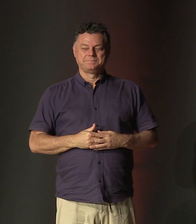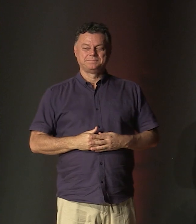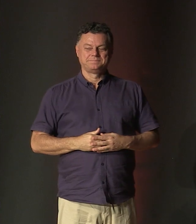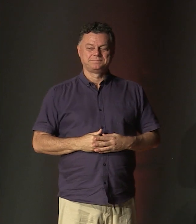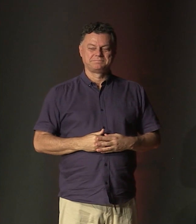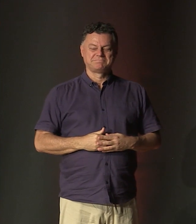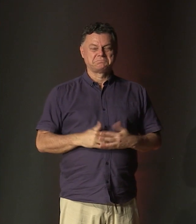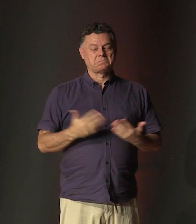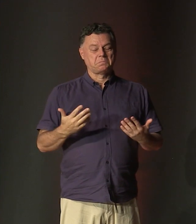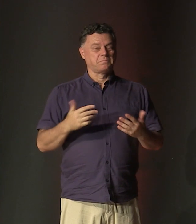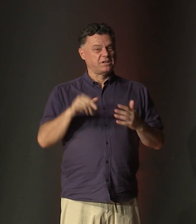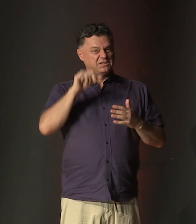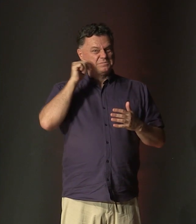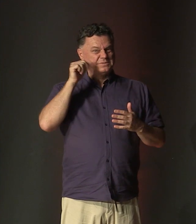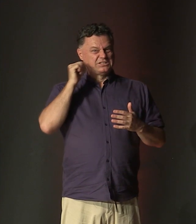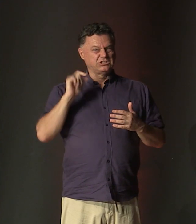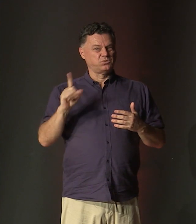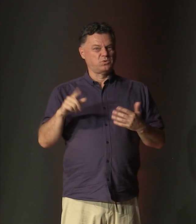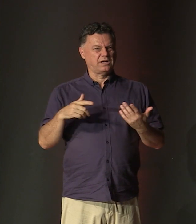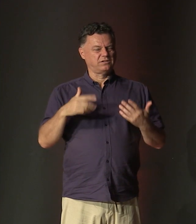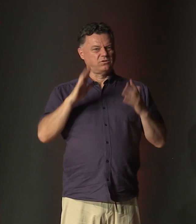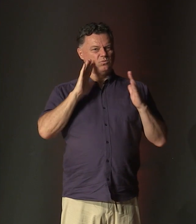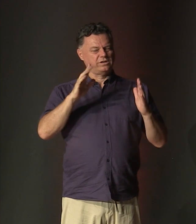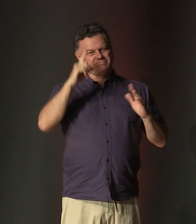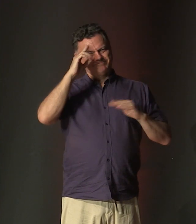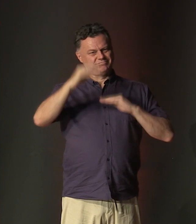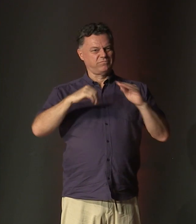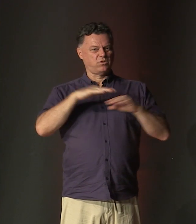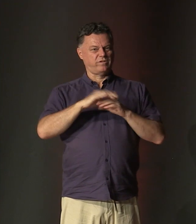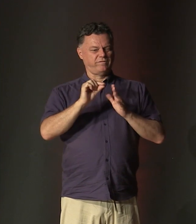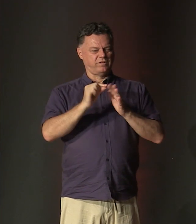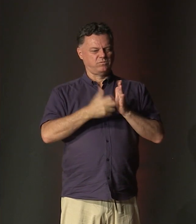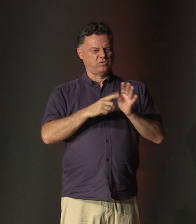But it turns out that the beach is actually a really wonderful metaphor for privacy.